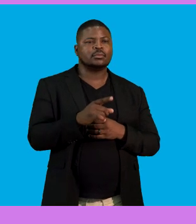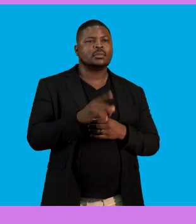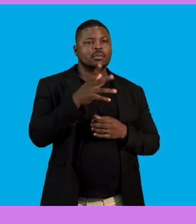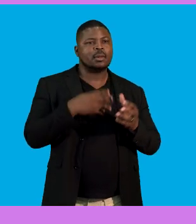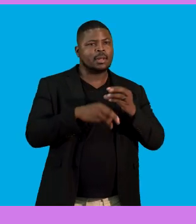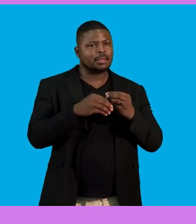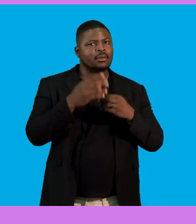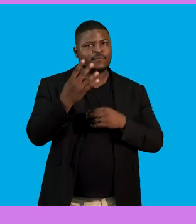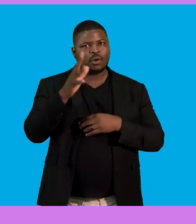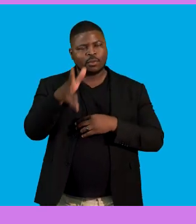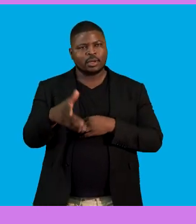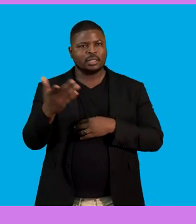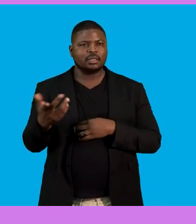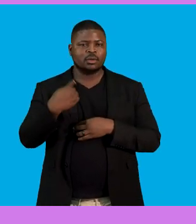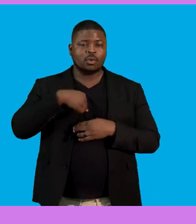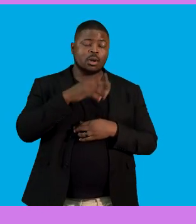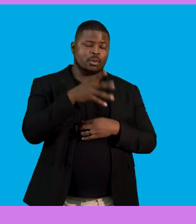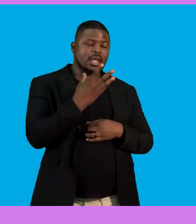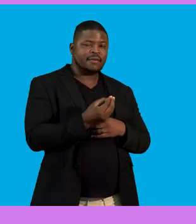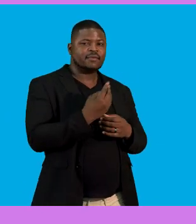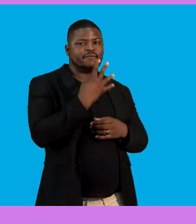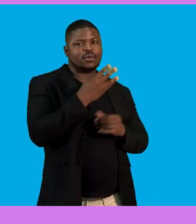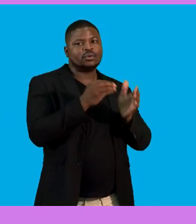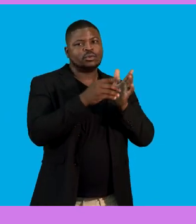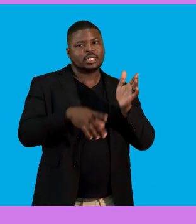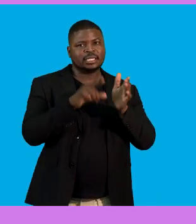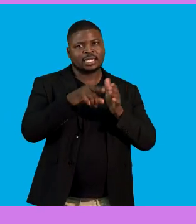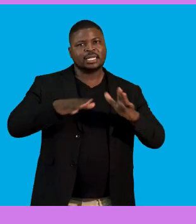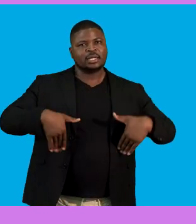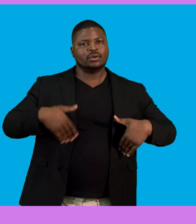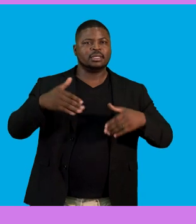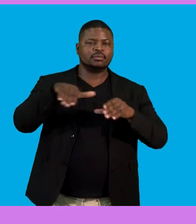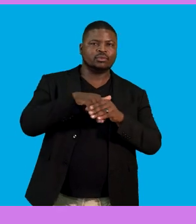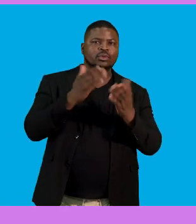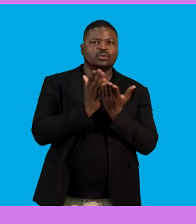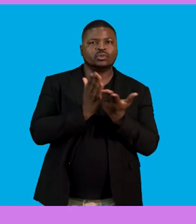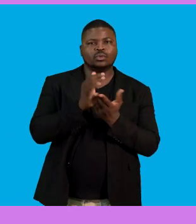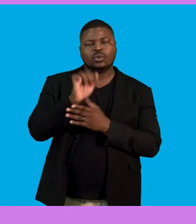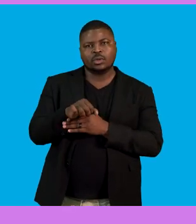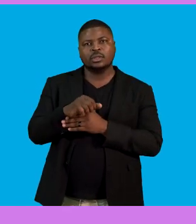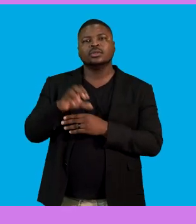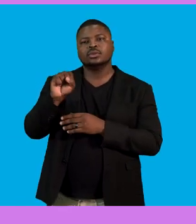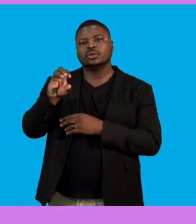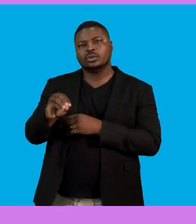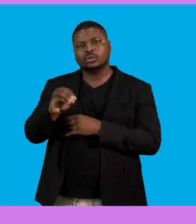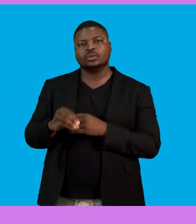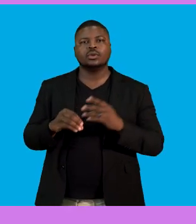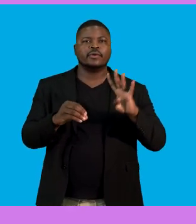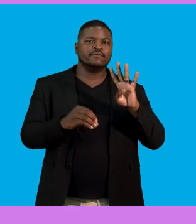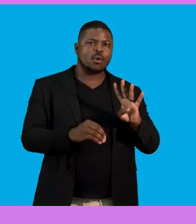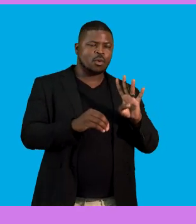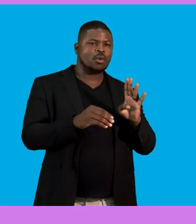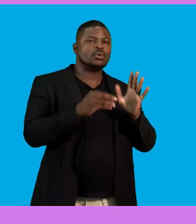the frequency now becomes four. So it means we'll have four learners in total that are not yet in school. So four